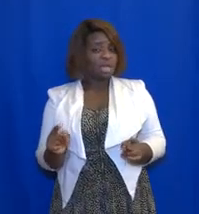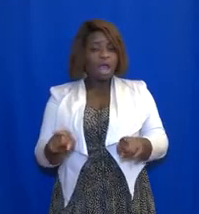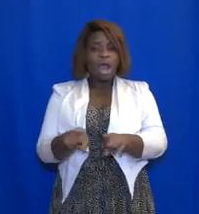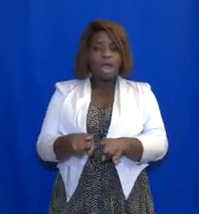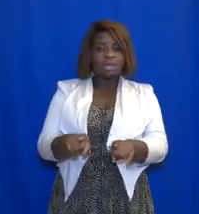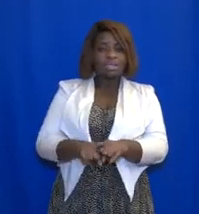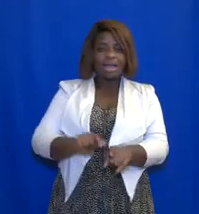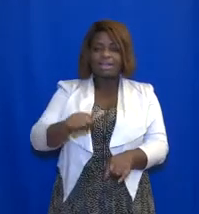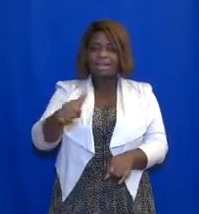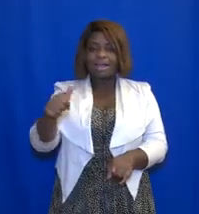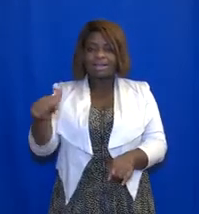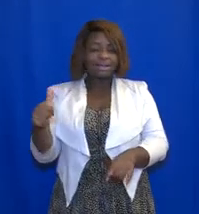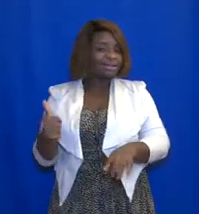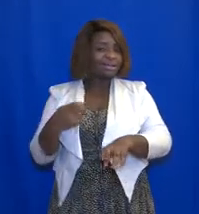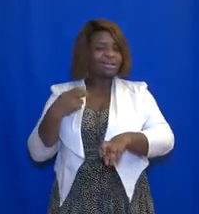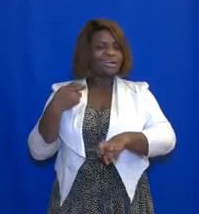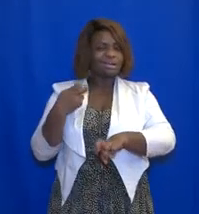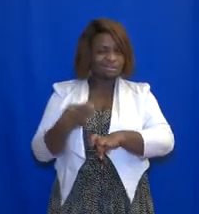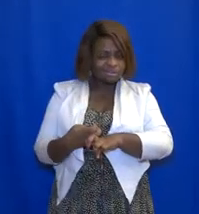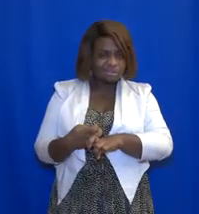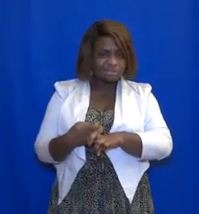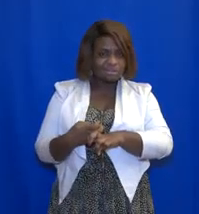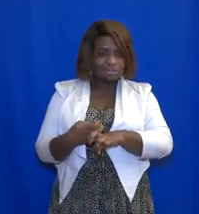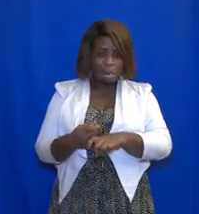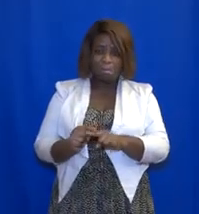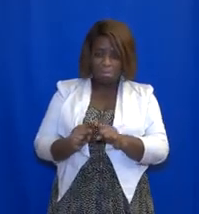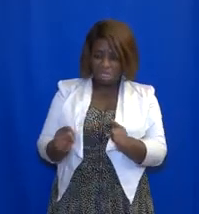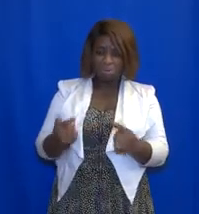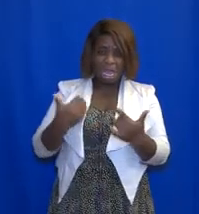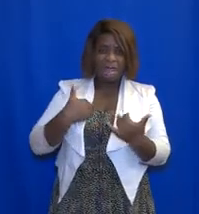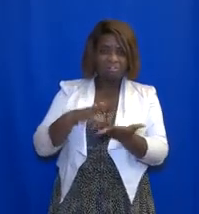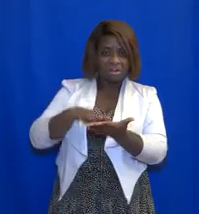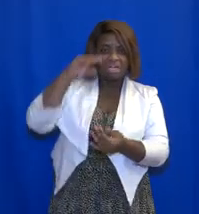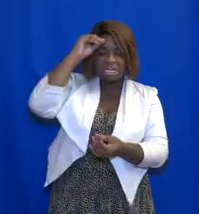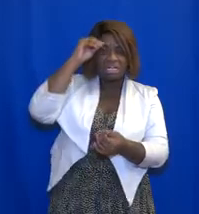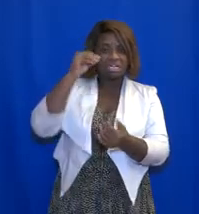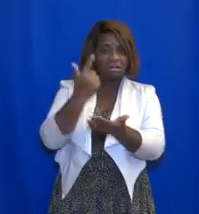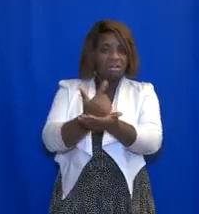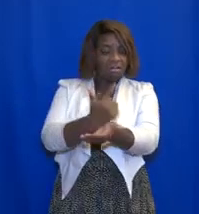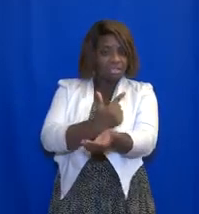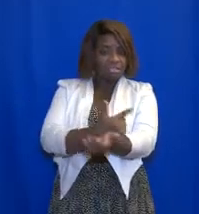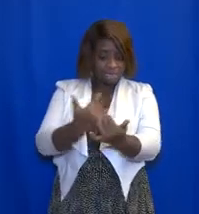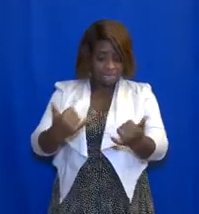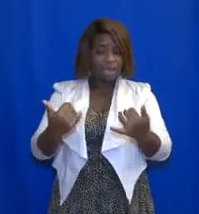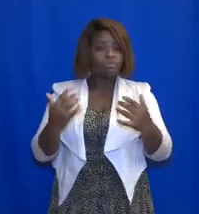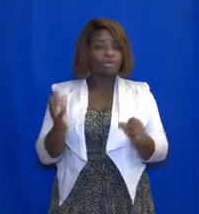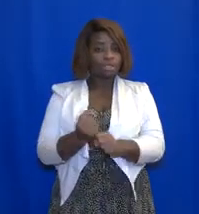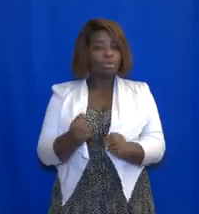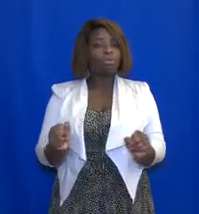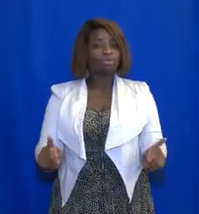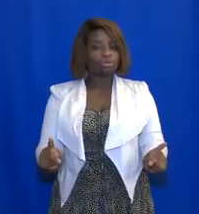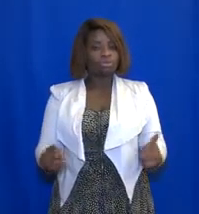any other form of hardship, there are always lessons to be learned, as there are opportunities for